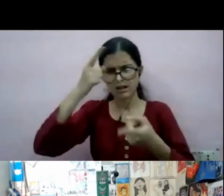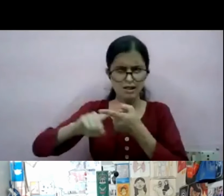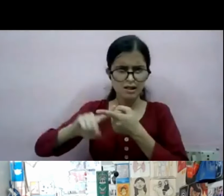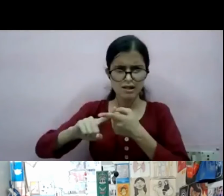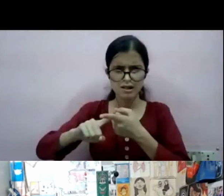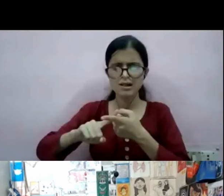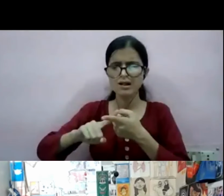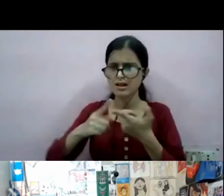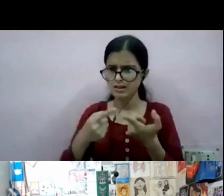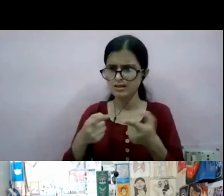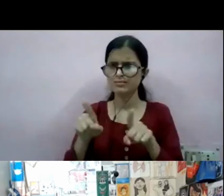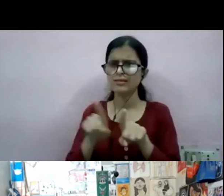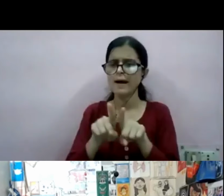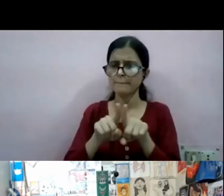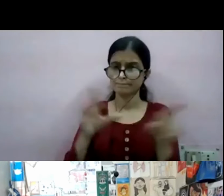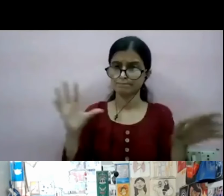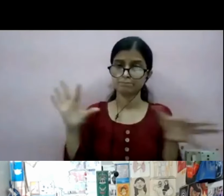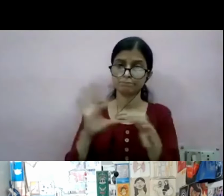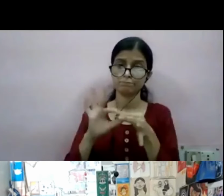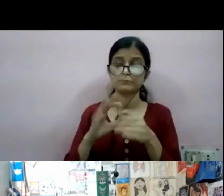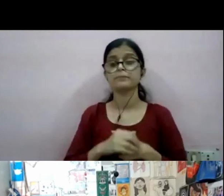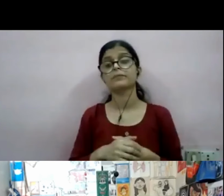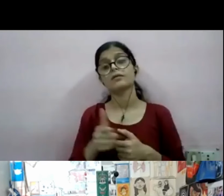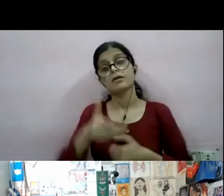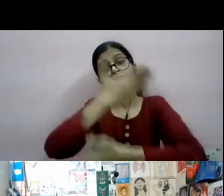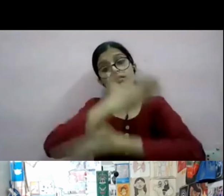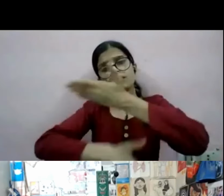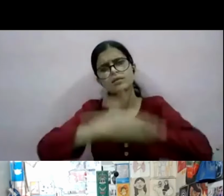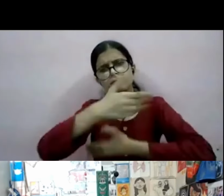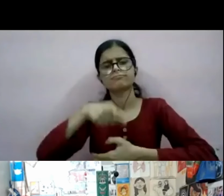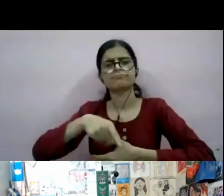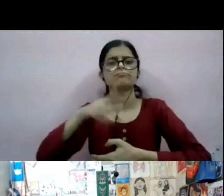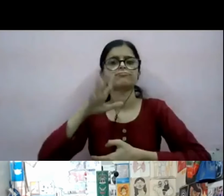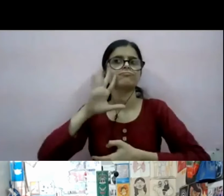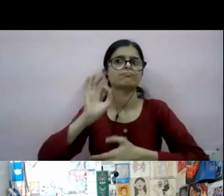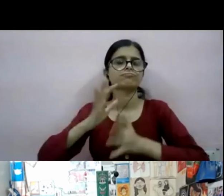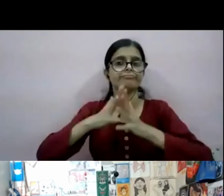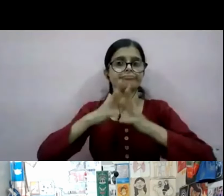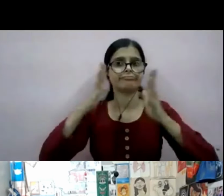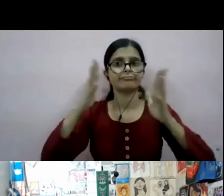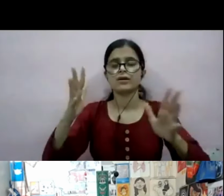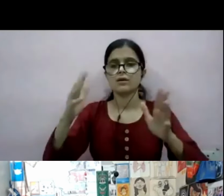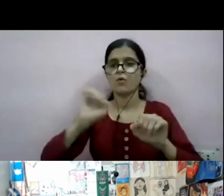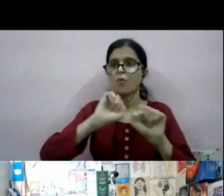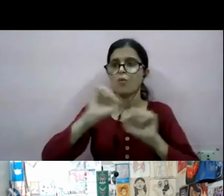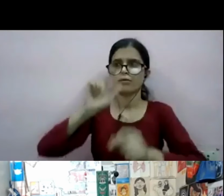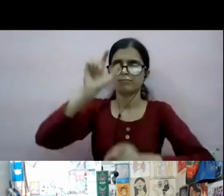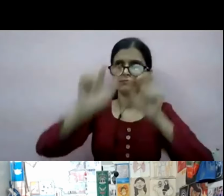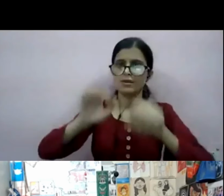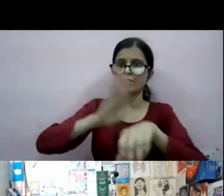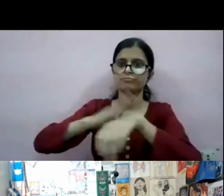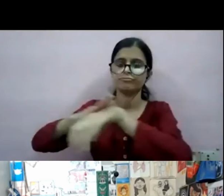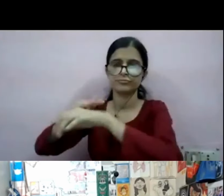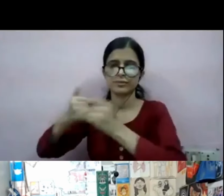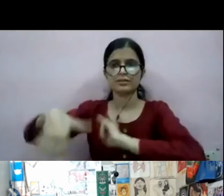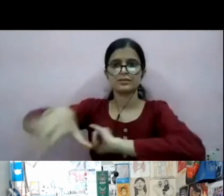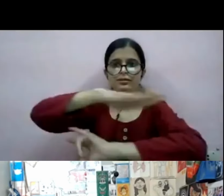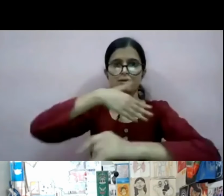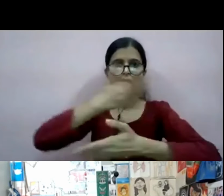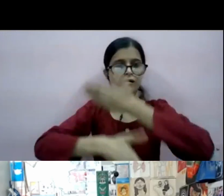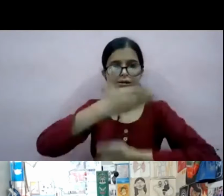Anyway, gender disability plays a significant part in influencing people's experience of a disabling society, and